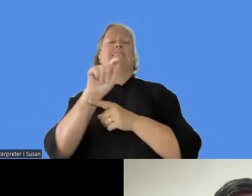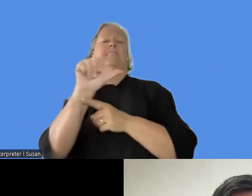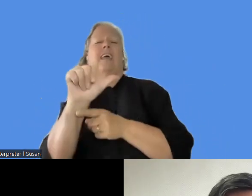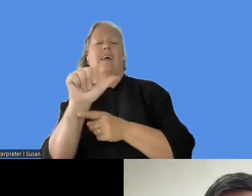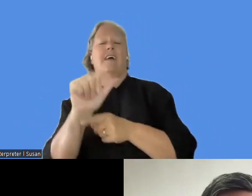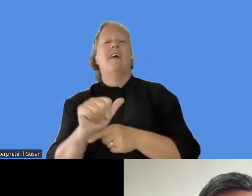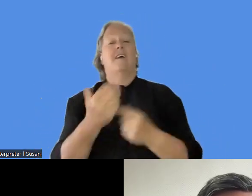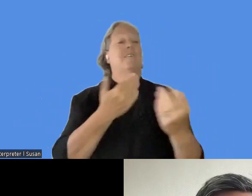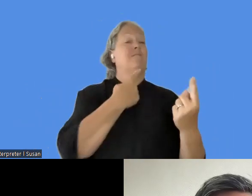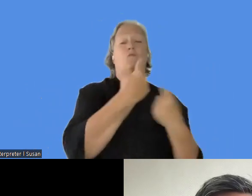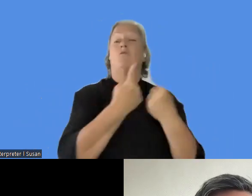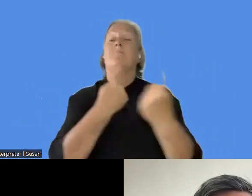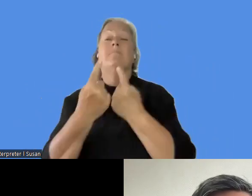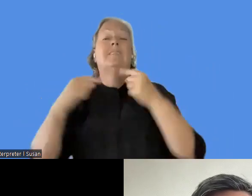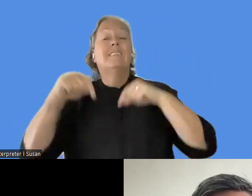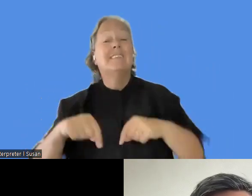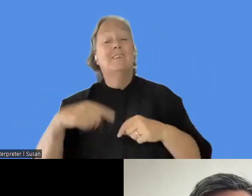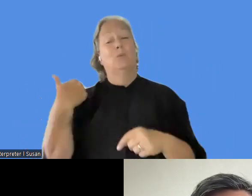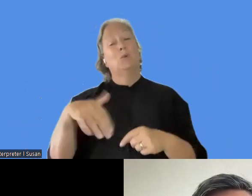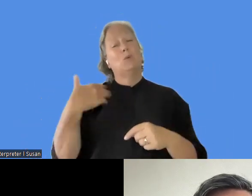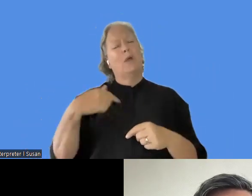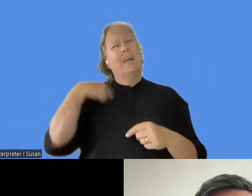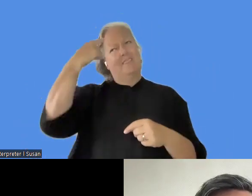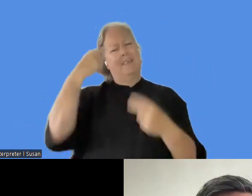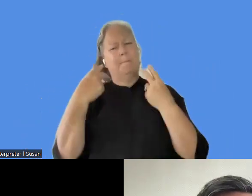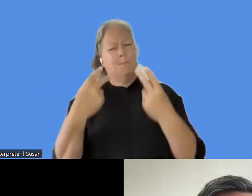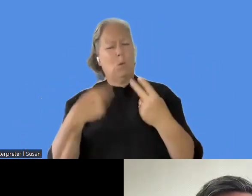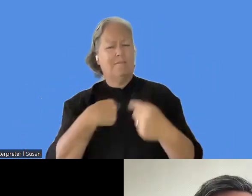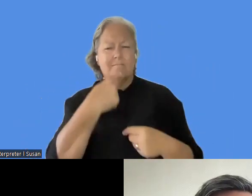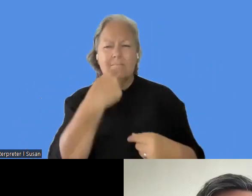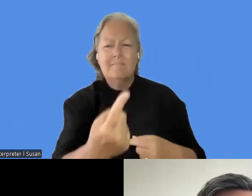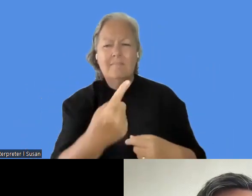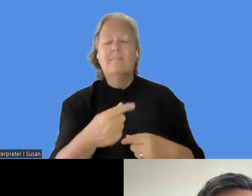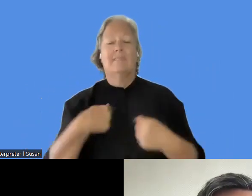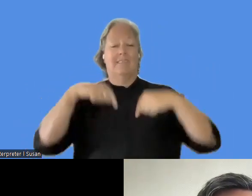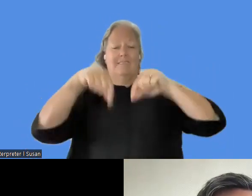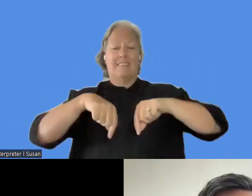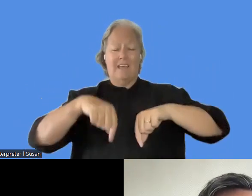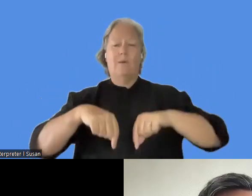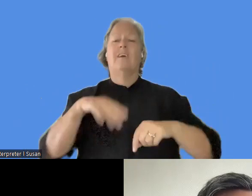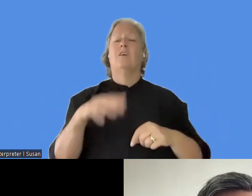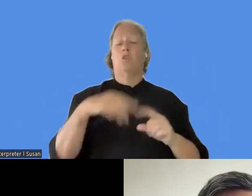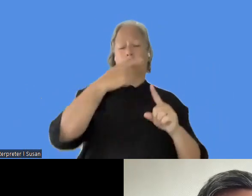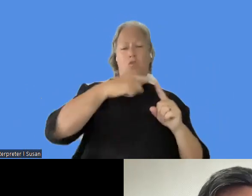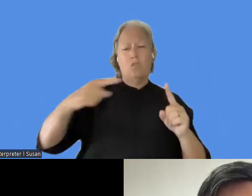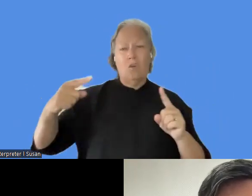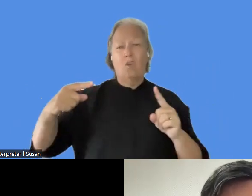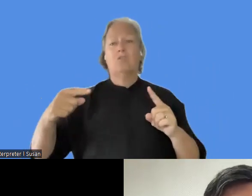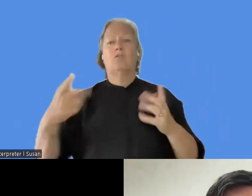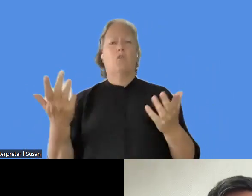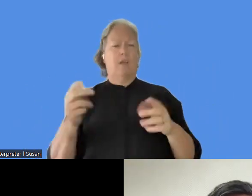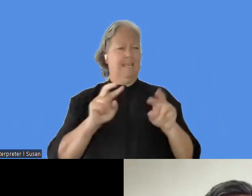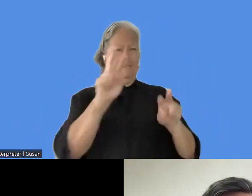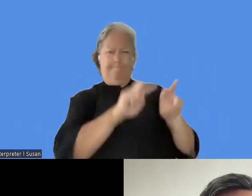and essential for me to say a few words. Now we are talking about the data governance and data partnership. I